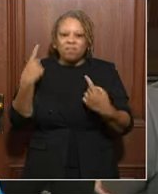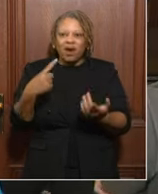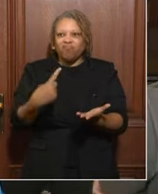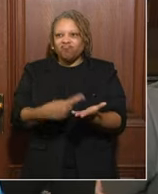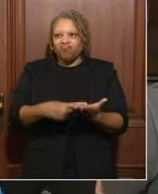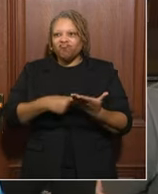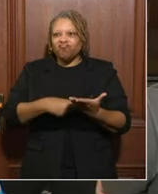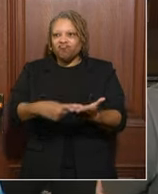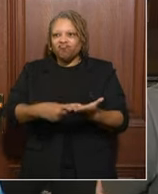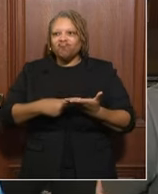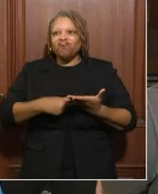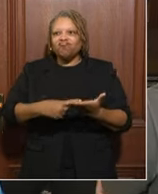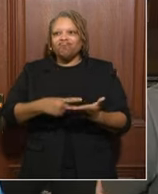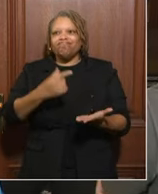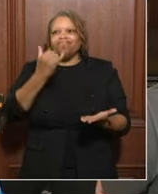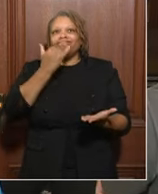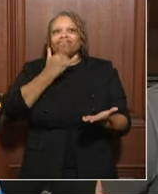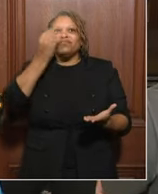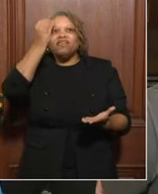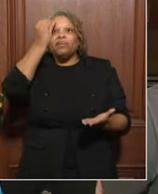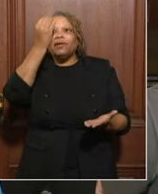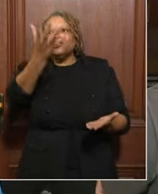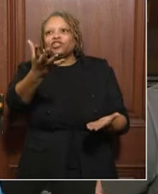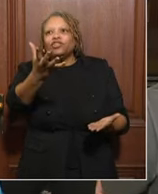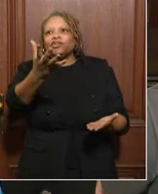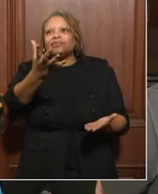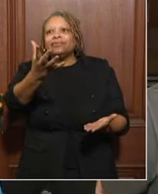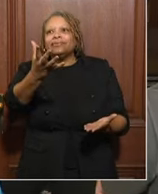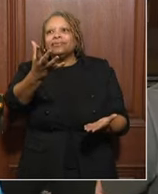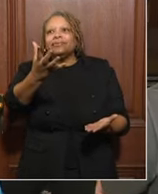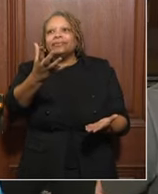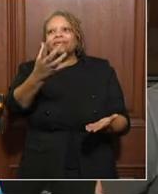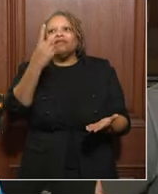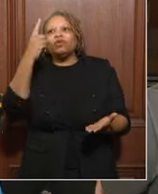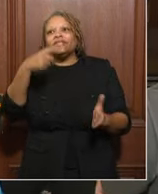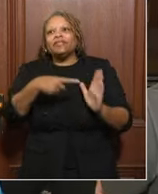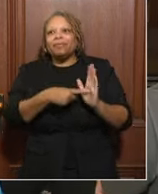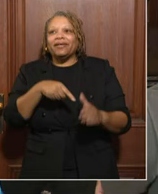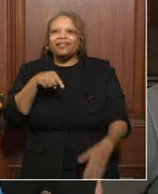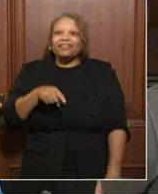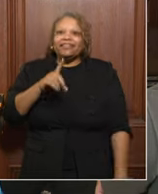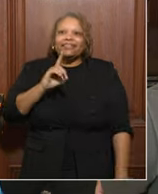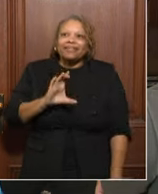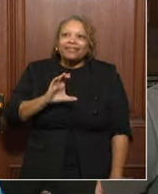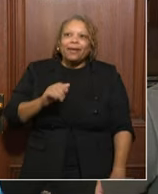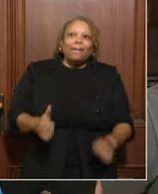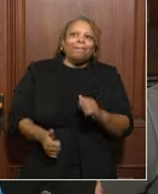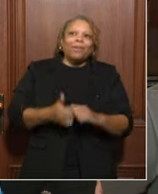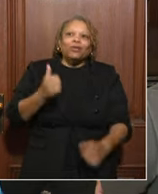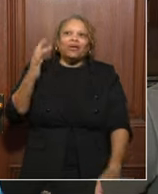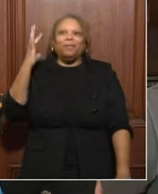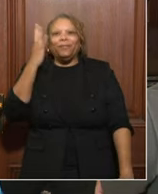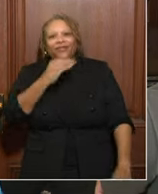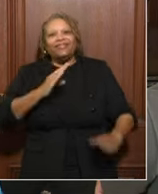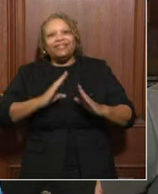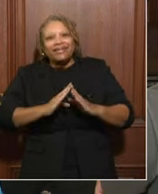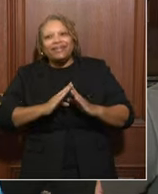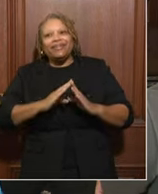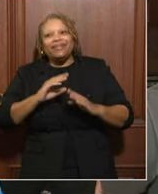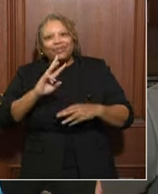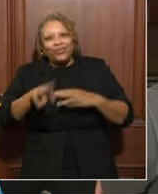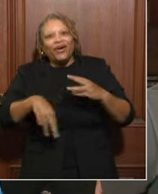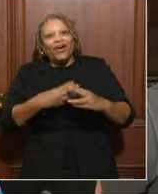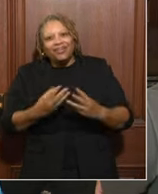about the most beautiful city in the world. And we are frequently pushing back on that information